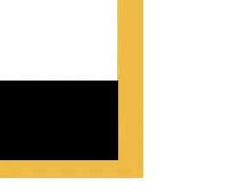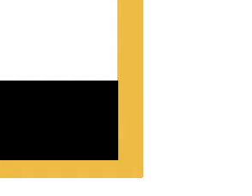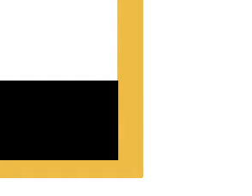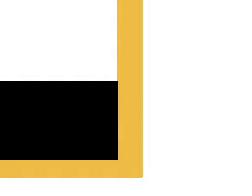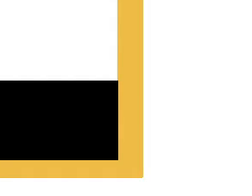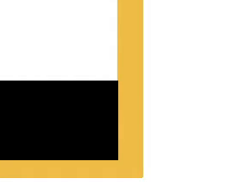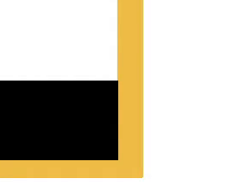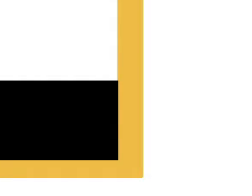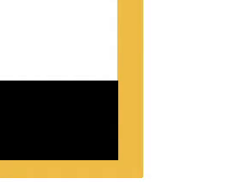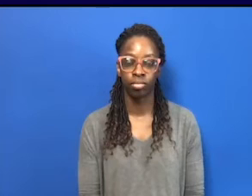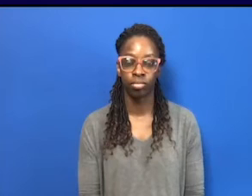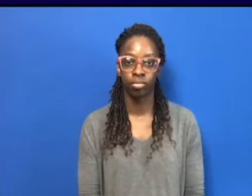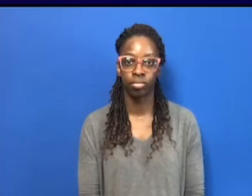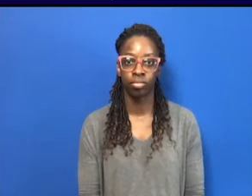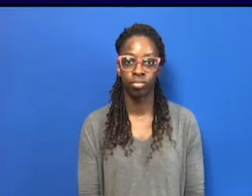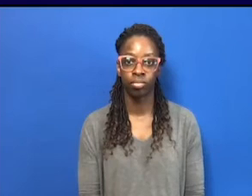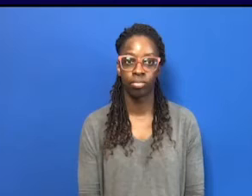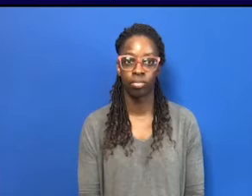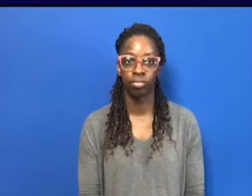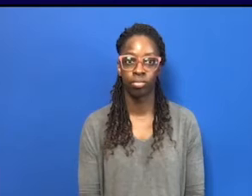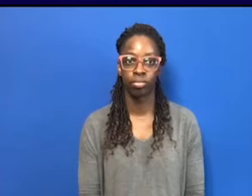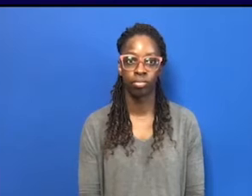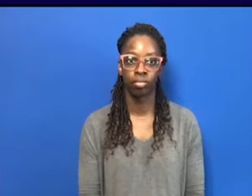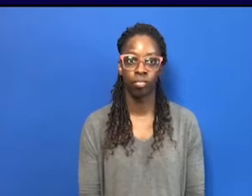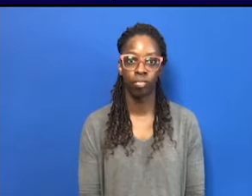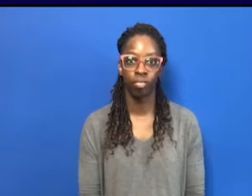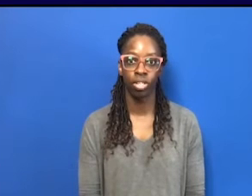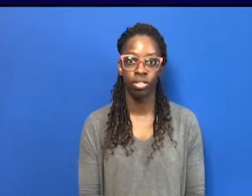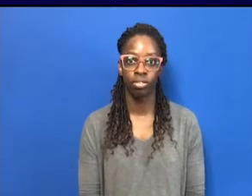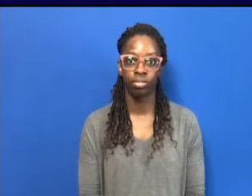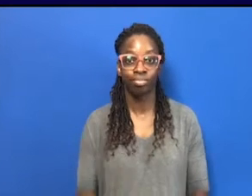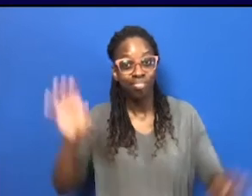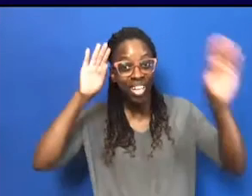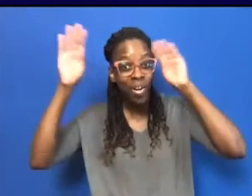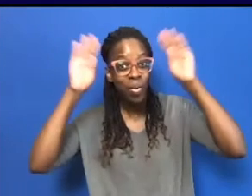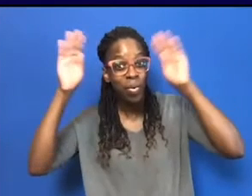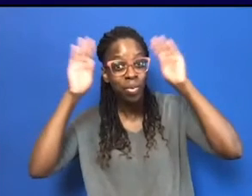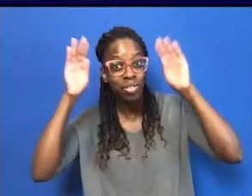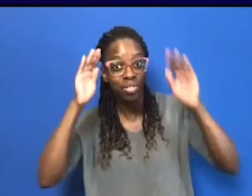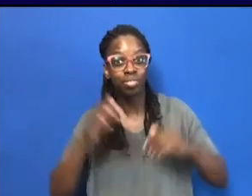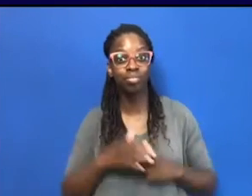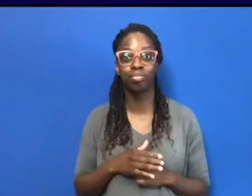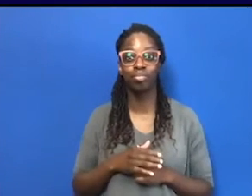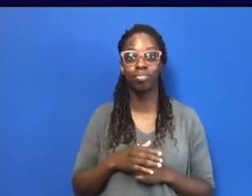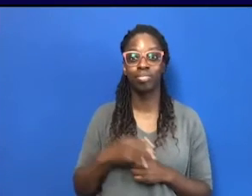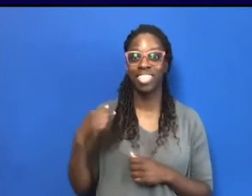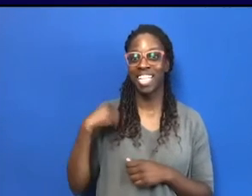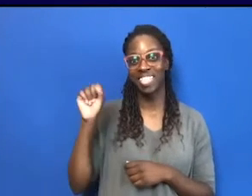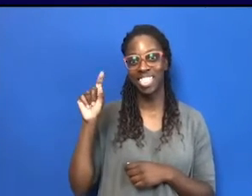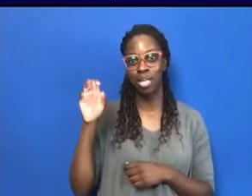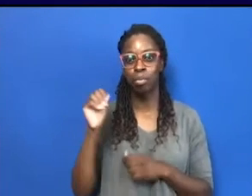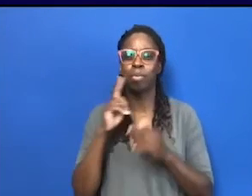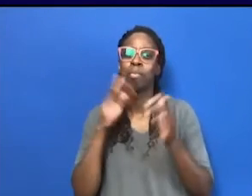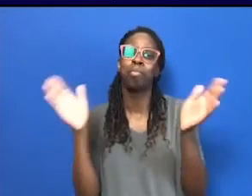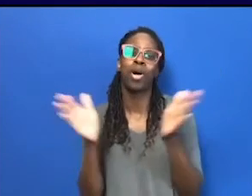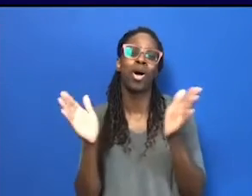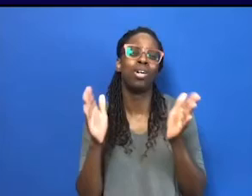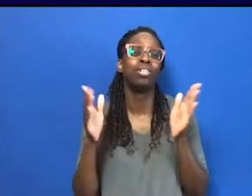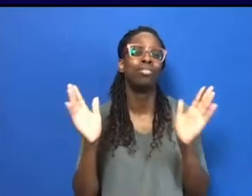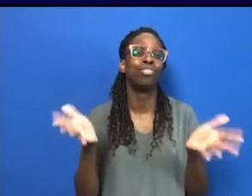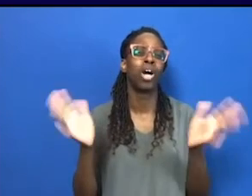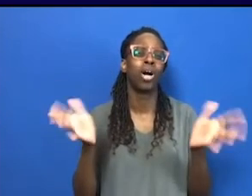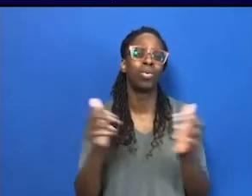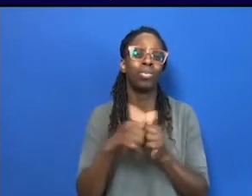with Disabilities. Hello, welcome to our STEM mini chat focused on the STEM Innovation for Inclusion in